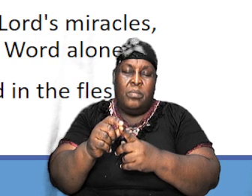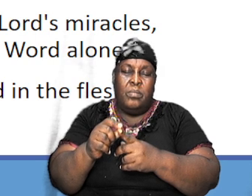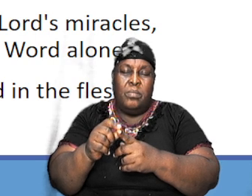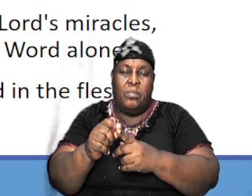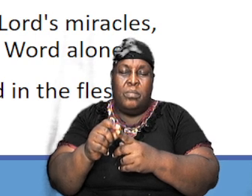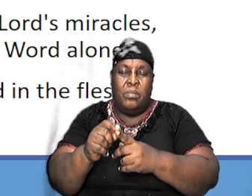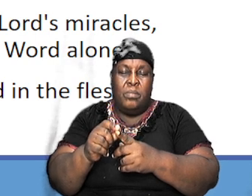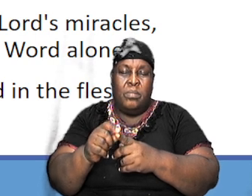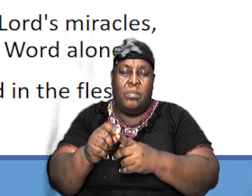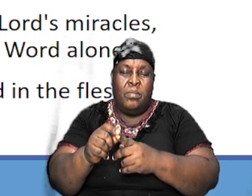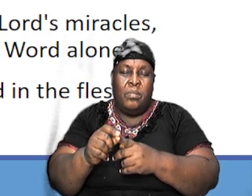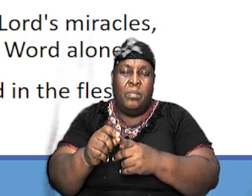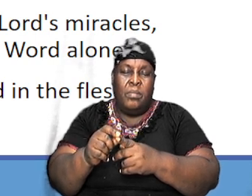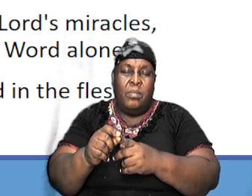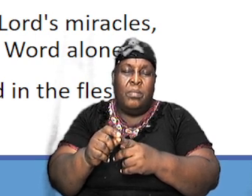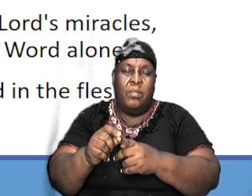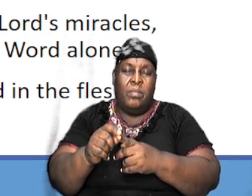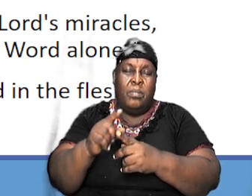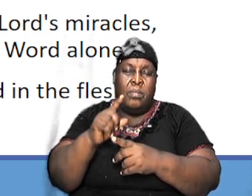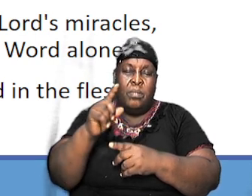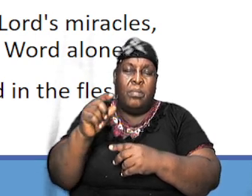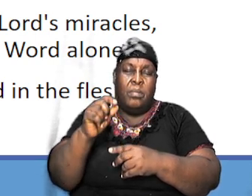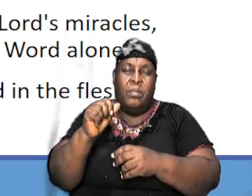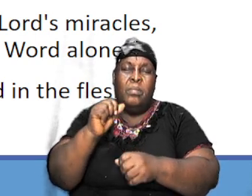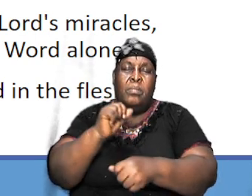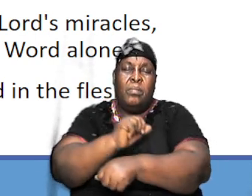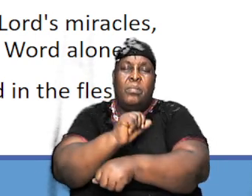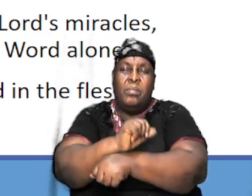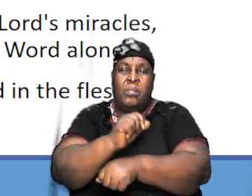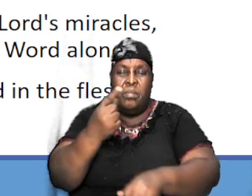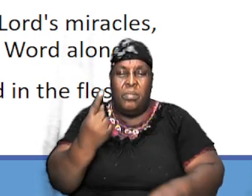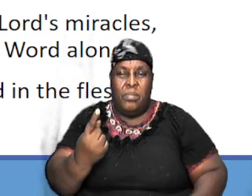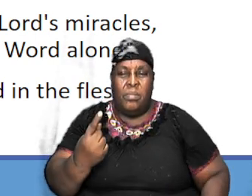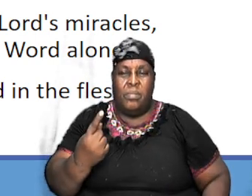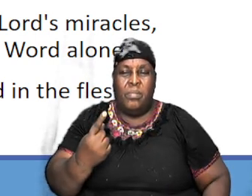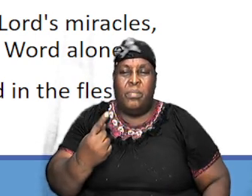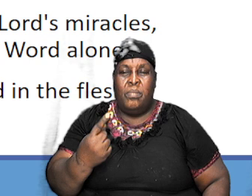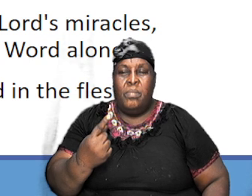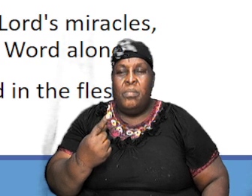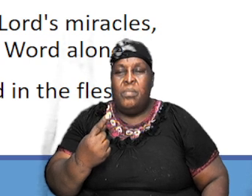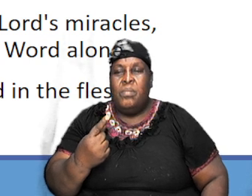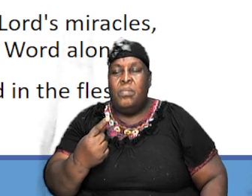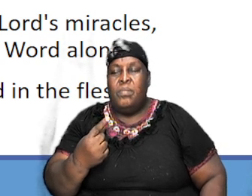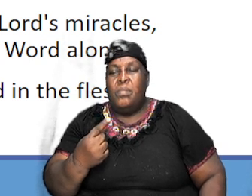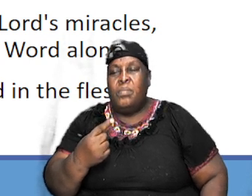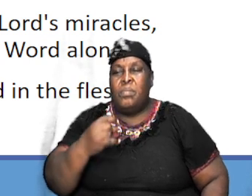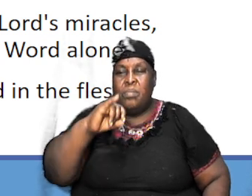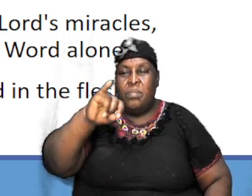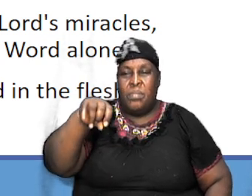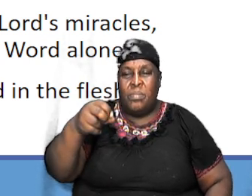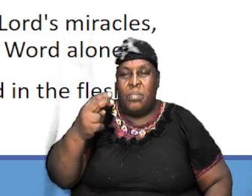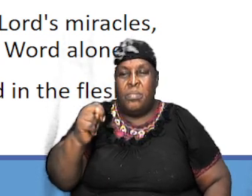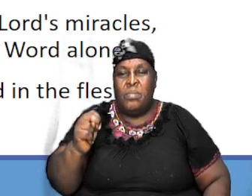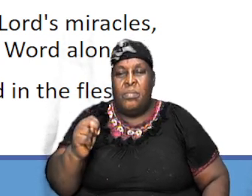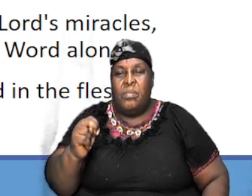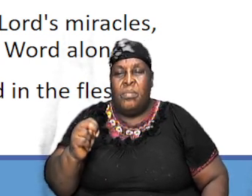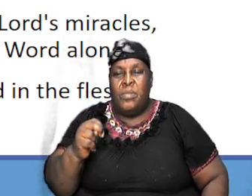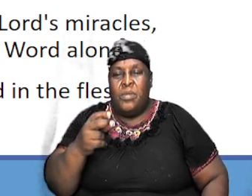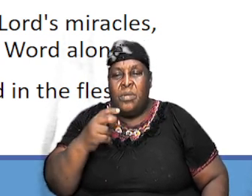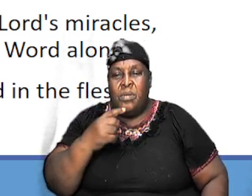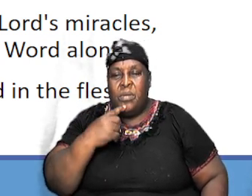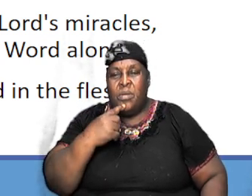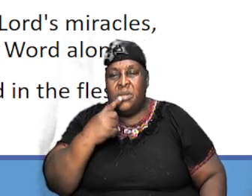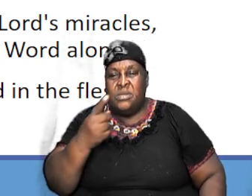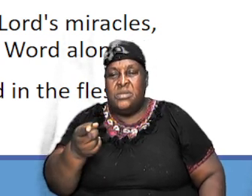and of his word alone. Right? So John portrays